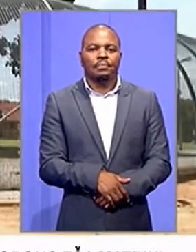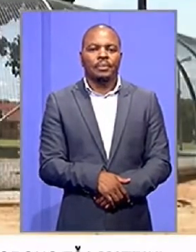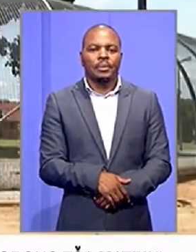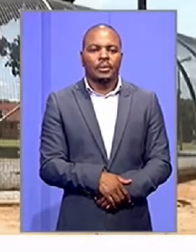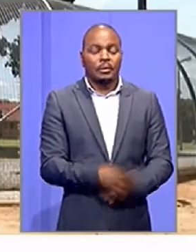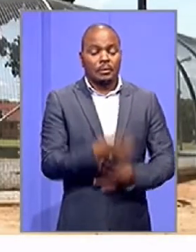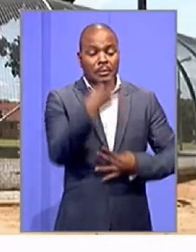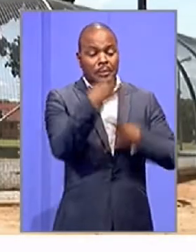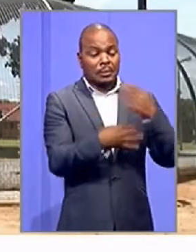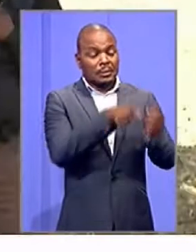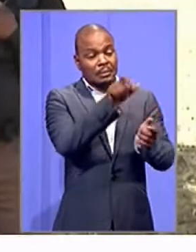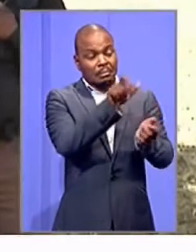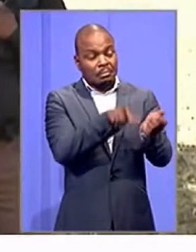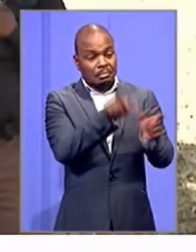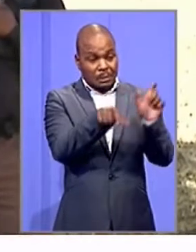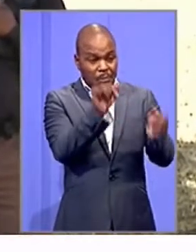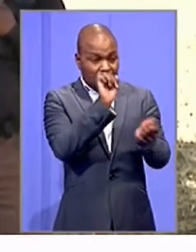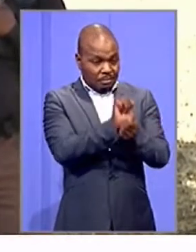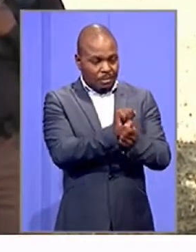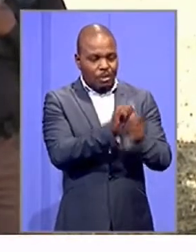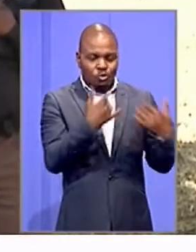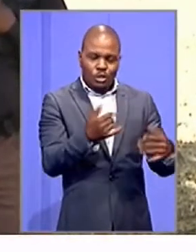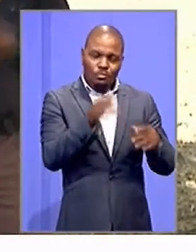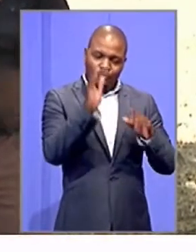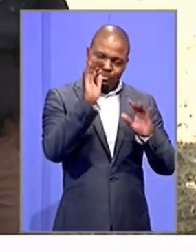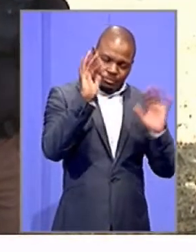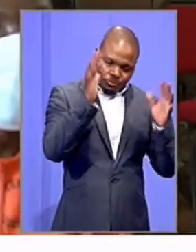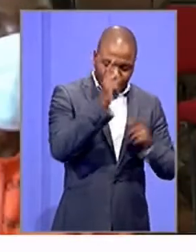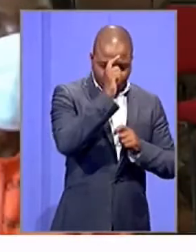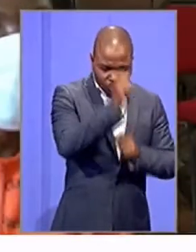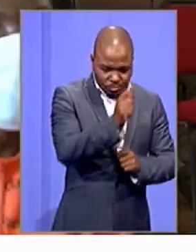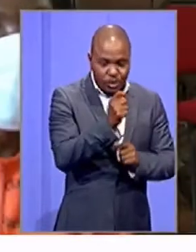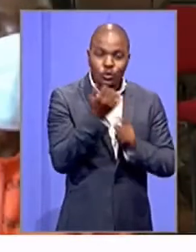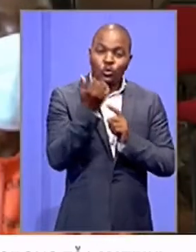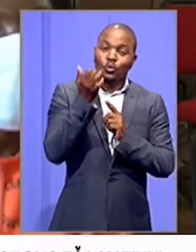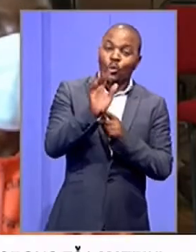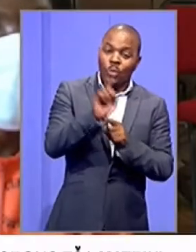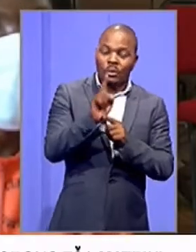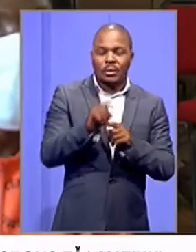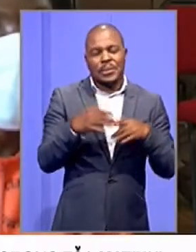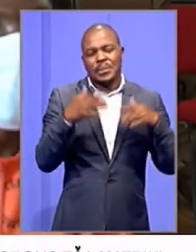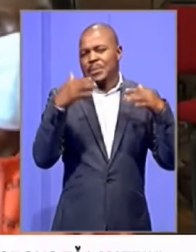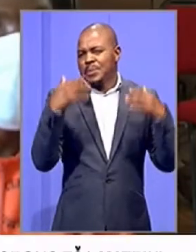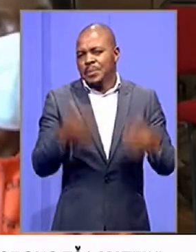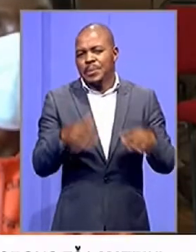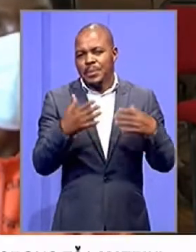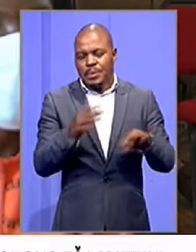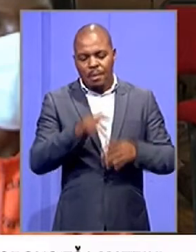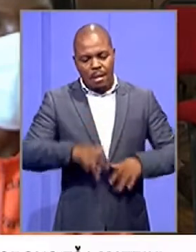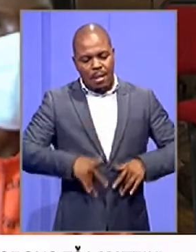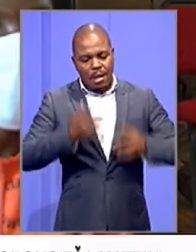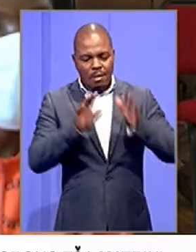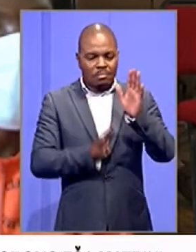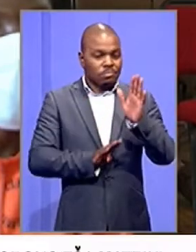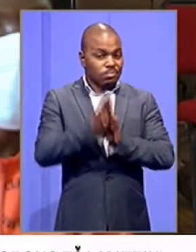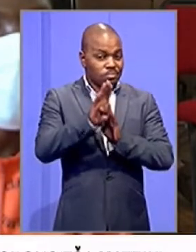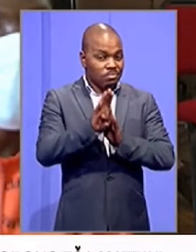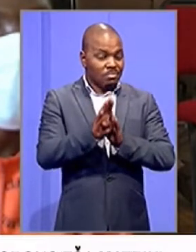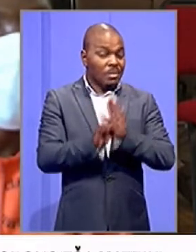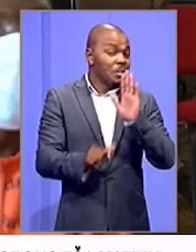Bagolegwa ba ba rushwa go diala mo legono ke botlhatsi jwa pale gore ga go sebetsa se se kaone kaone go kaonafatsa bophelo jwa gago go